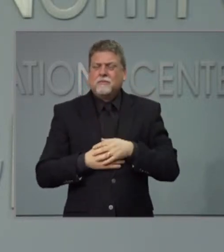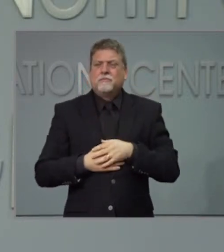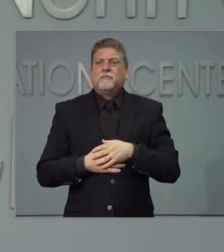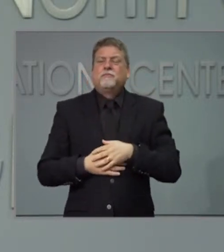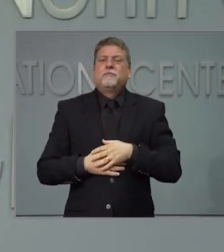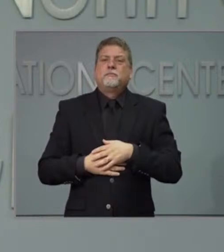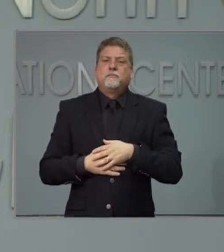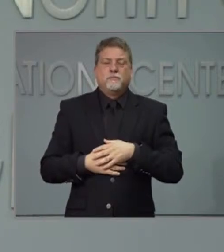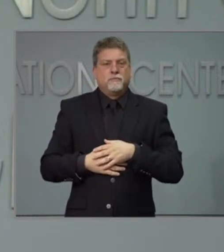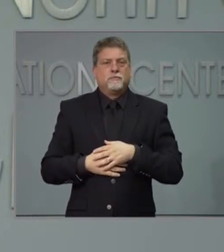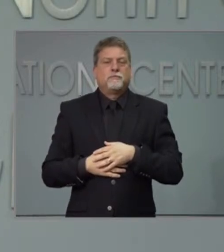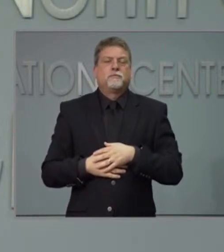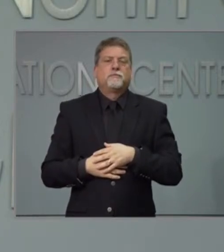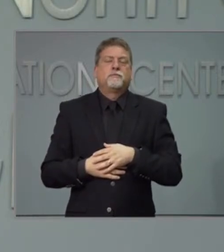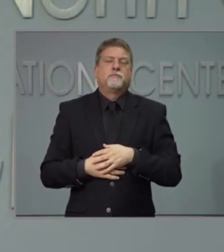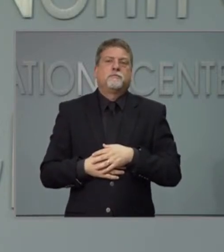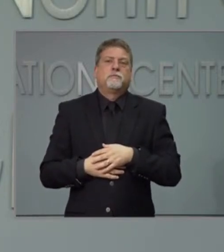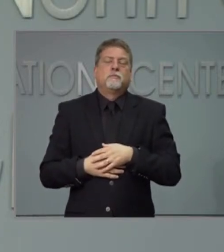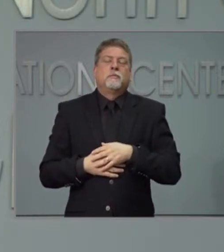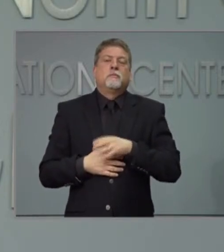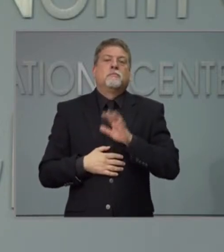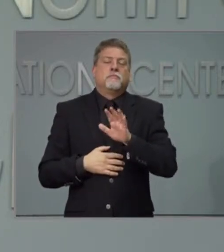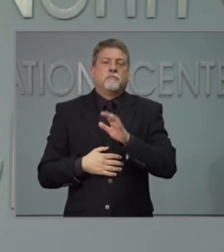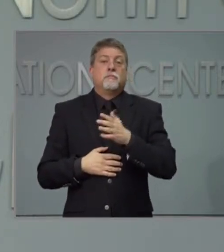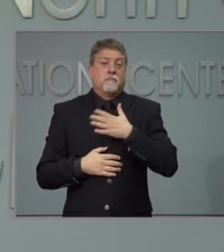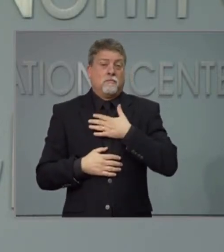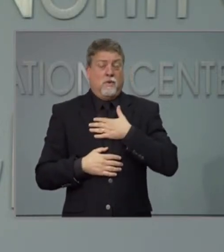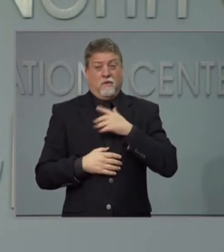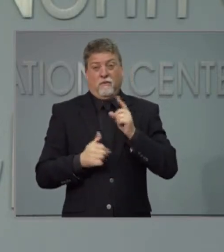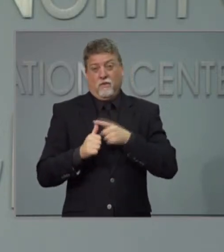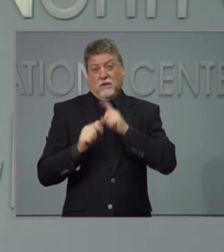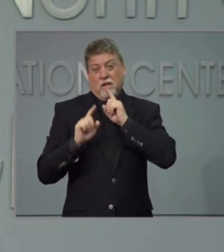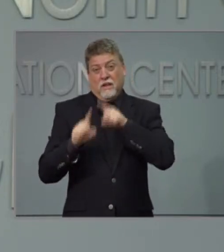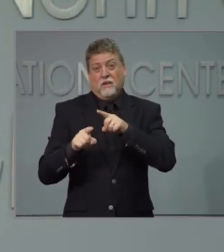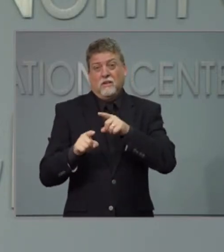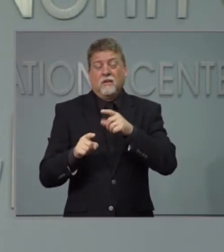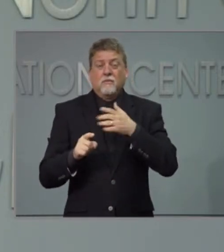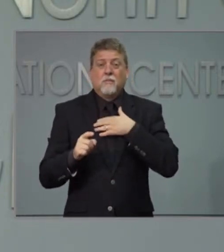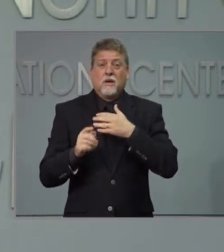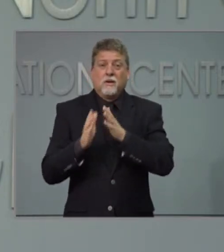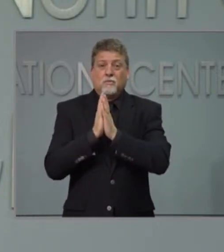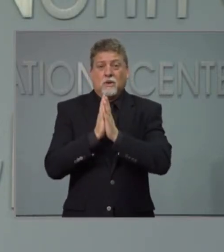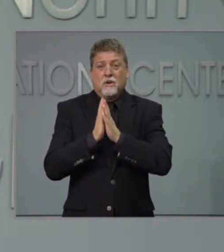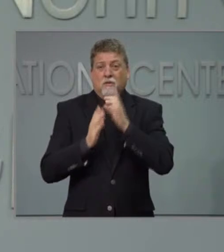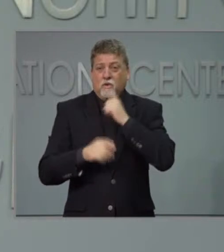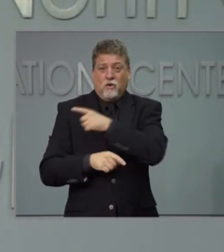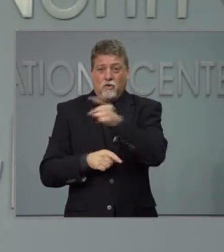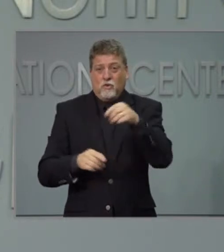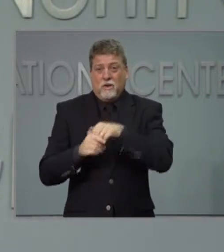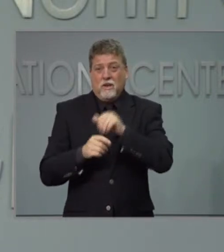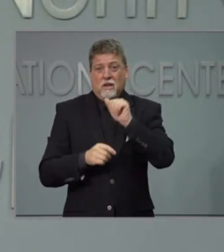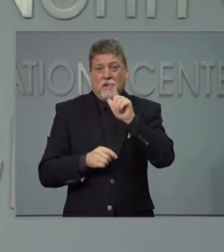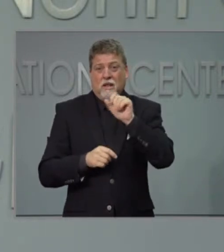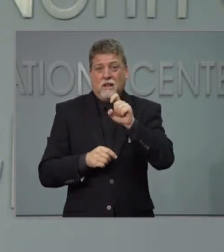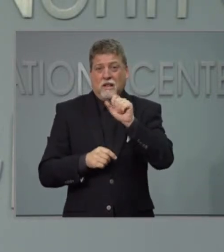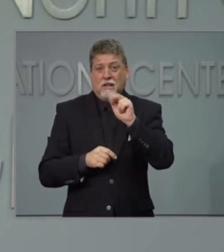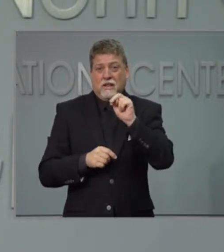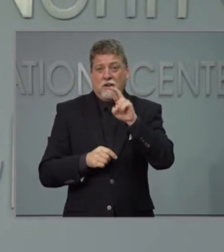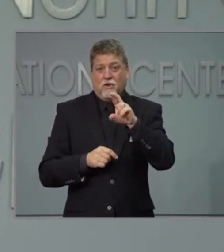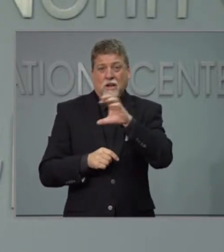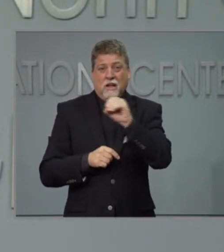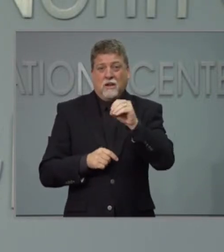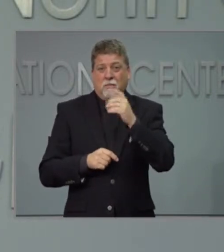our thoughts and prayers and our efforts are with you all in Alexander County as you've dealt with this tragic